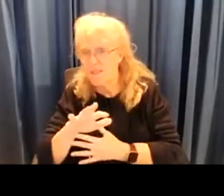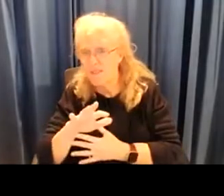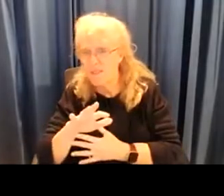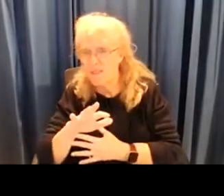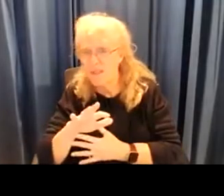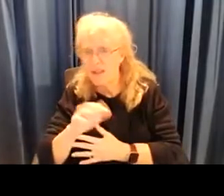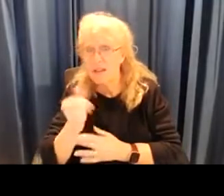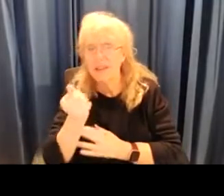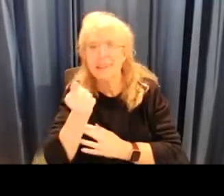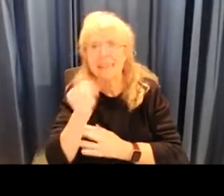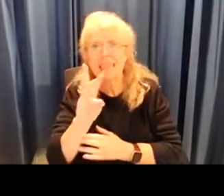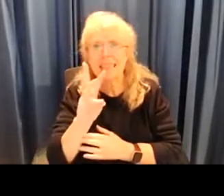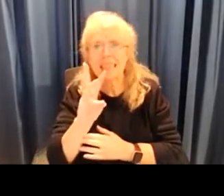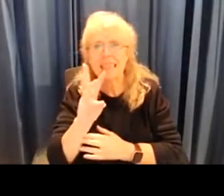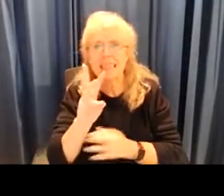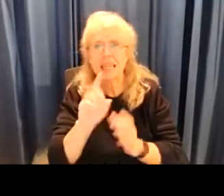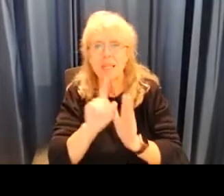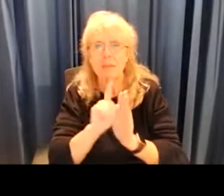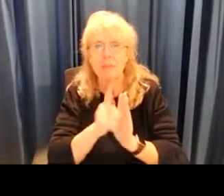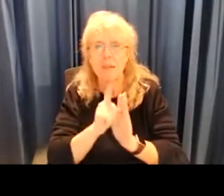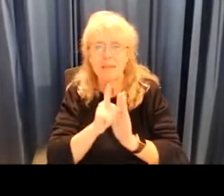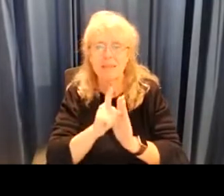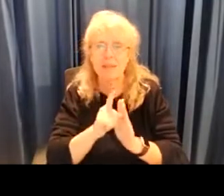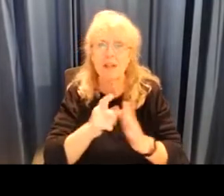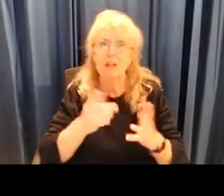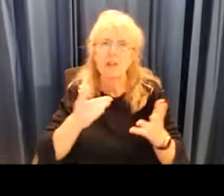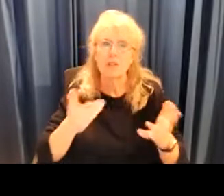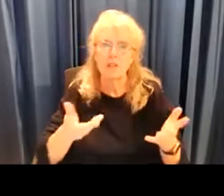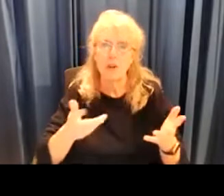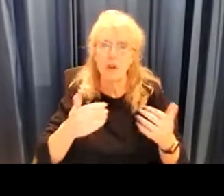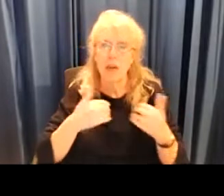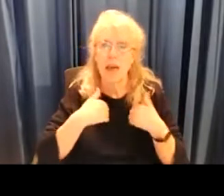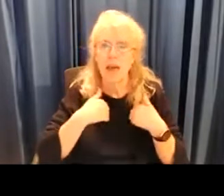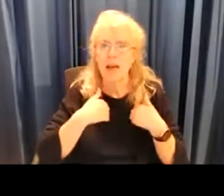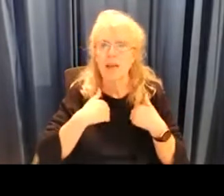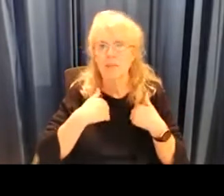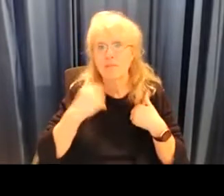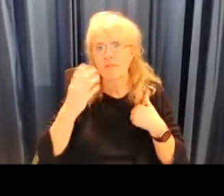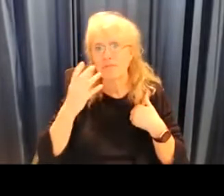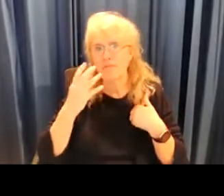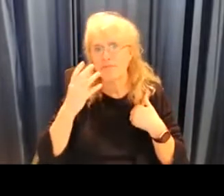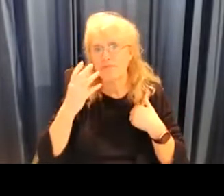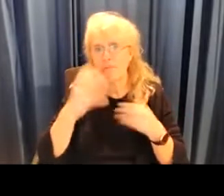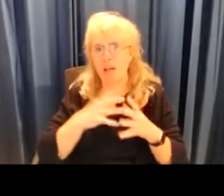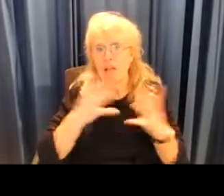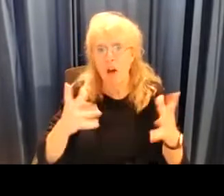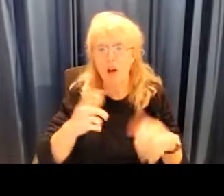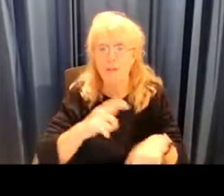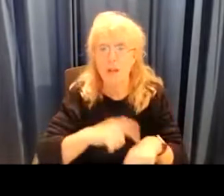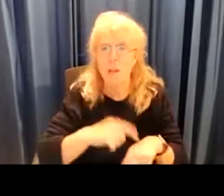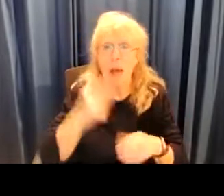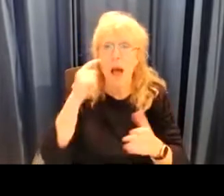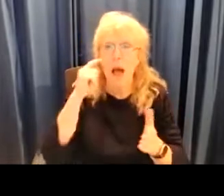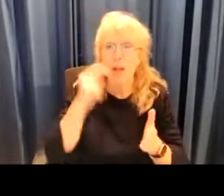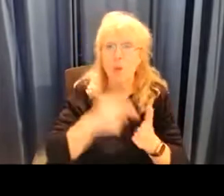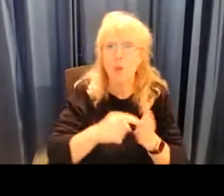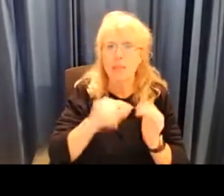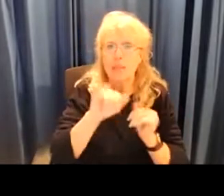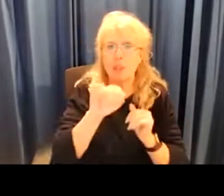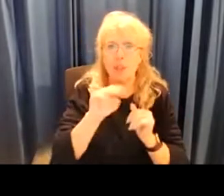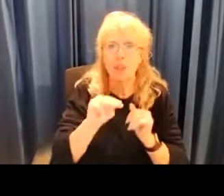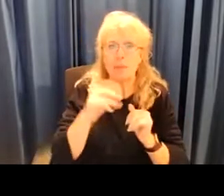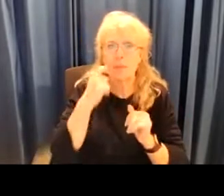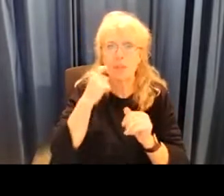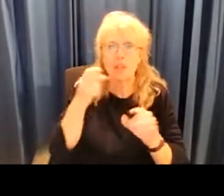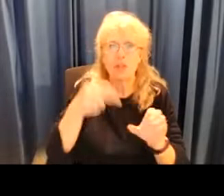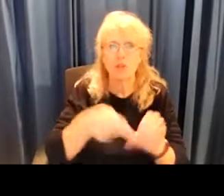16 minutes or so. So we do still have a good amount of time. I do see that Jim just joined us. Welcome, Jim.